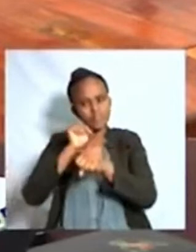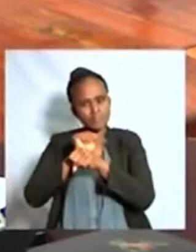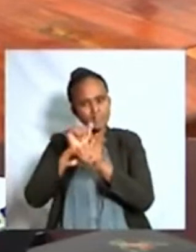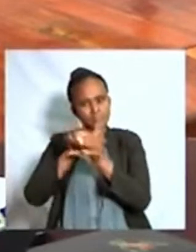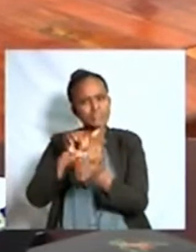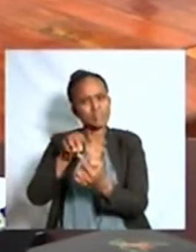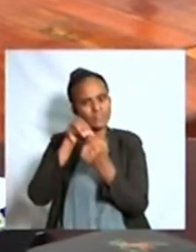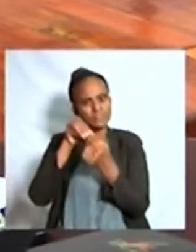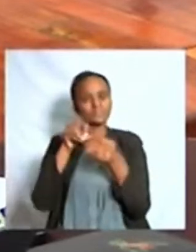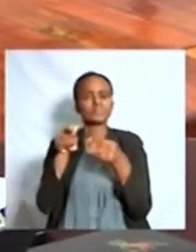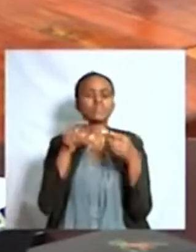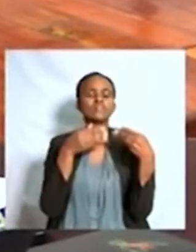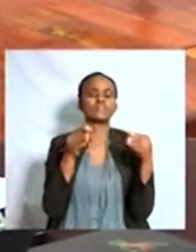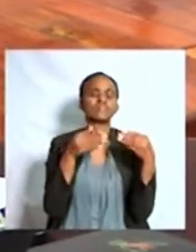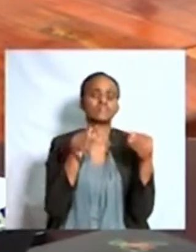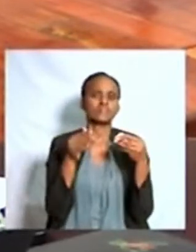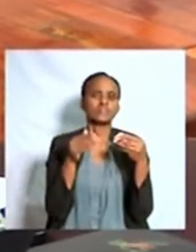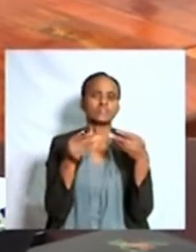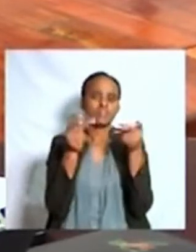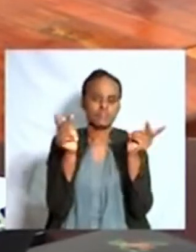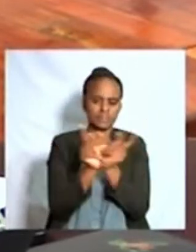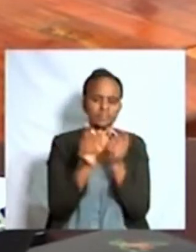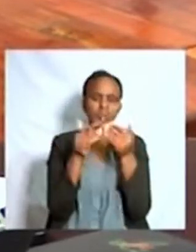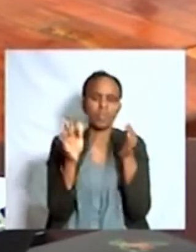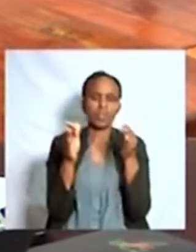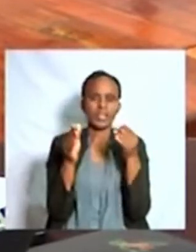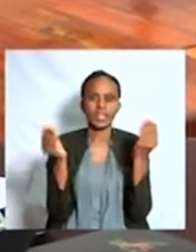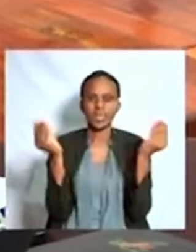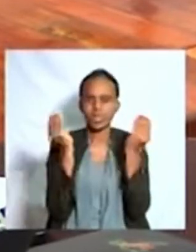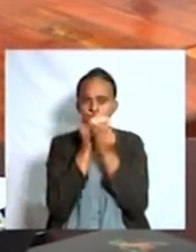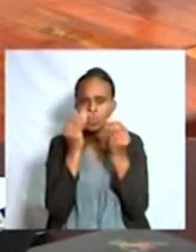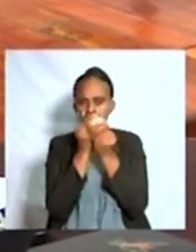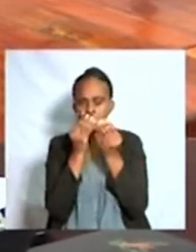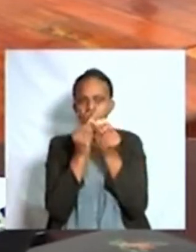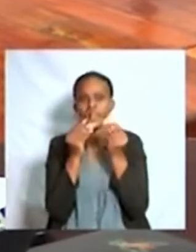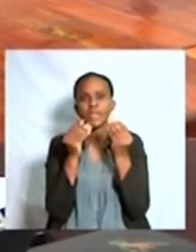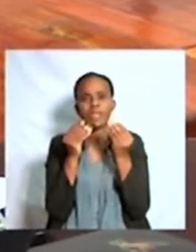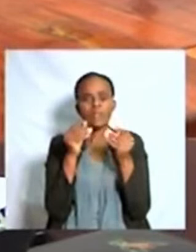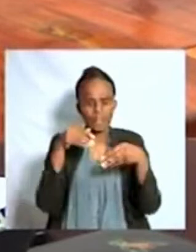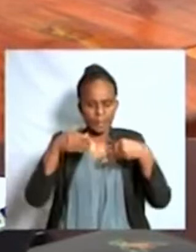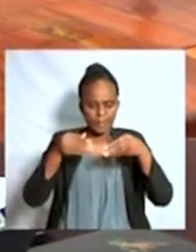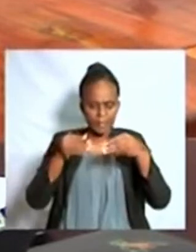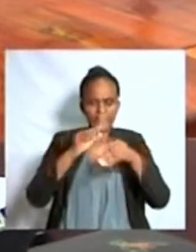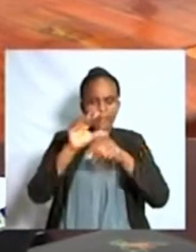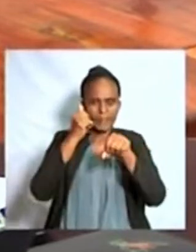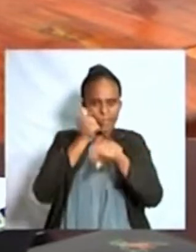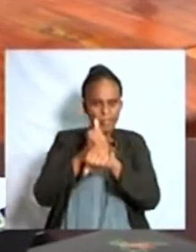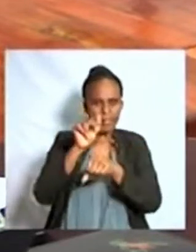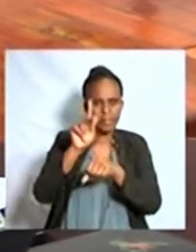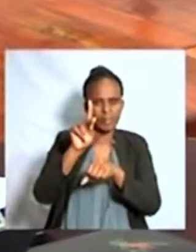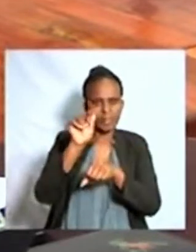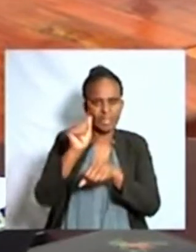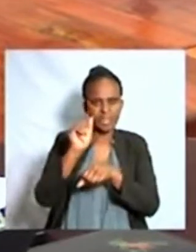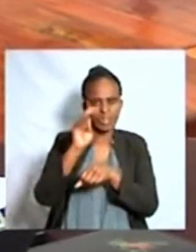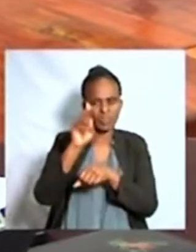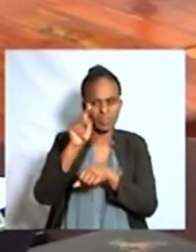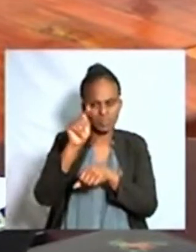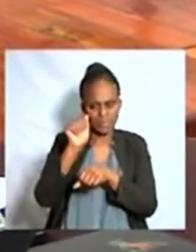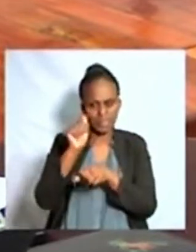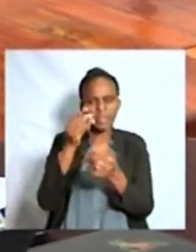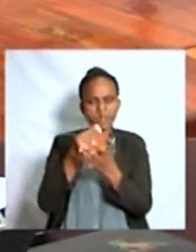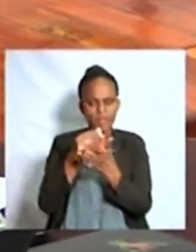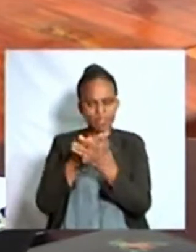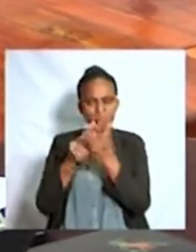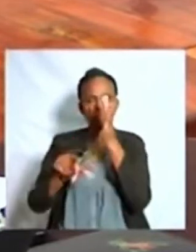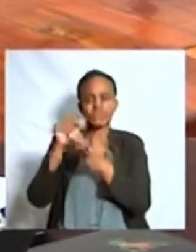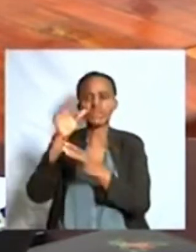places. A site to open up a modern market in Kabuta area has been established, and the funds for building the market have been secured